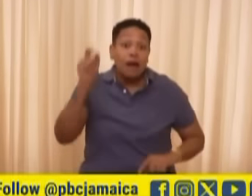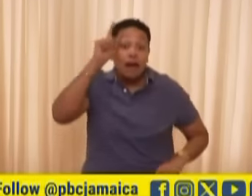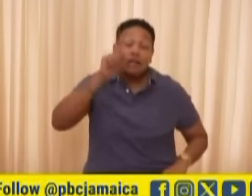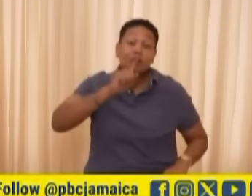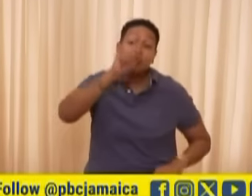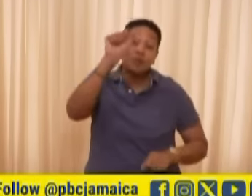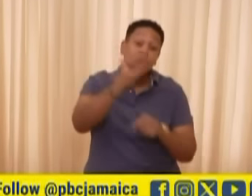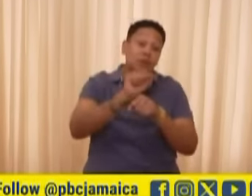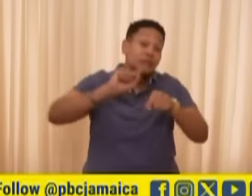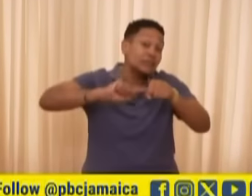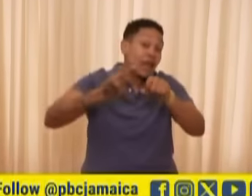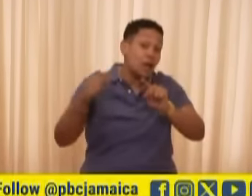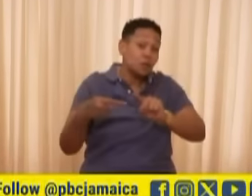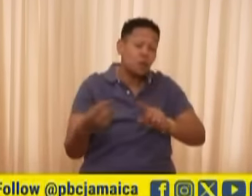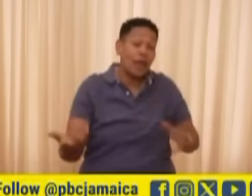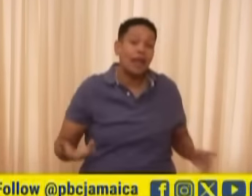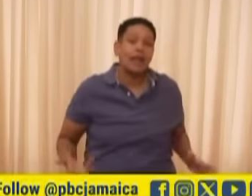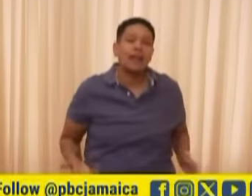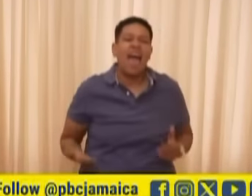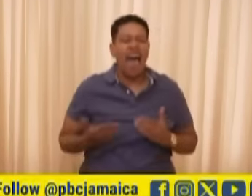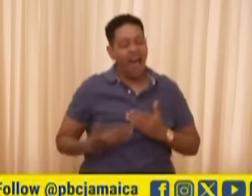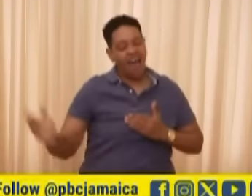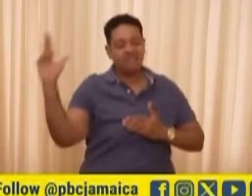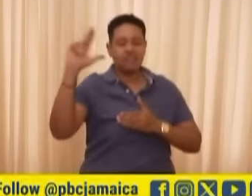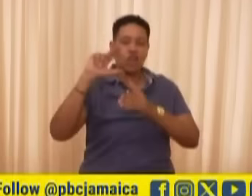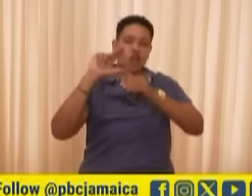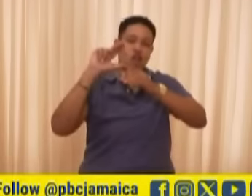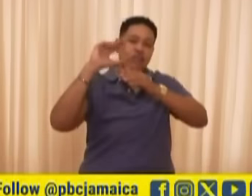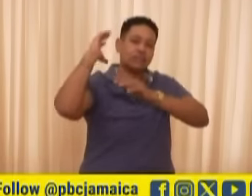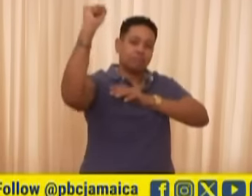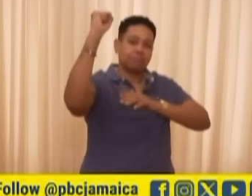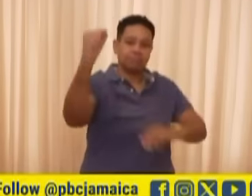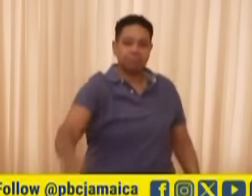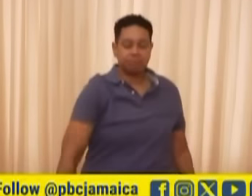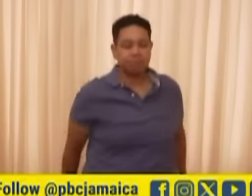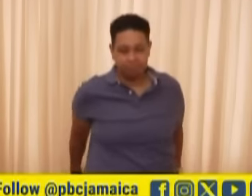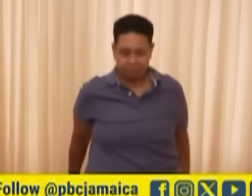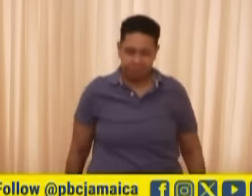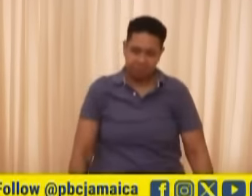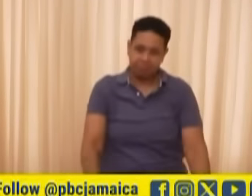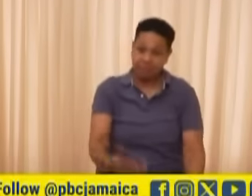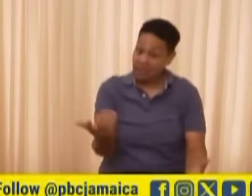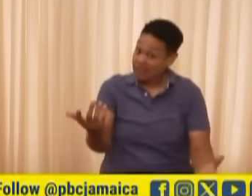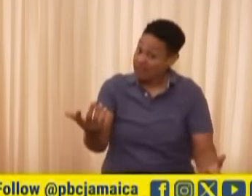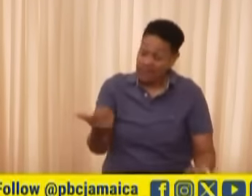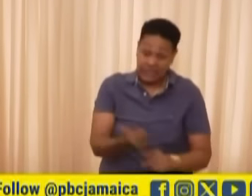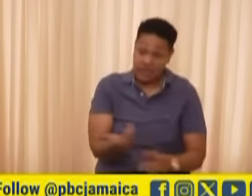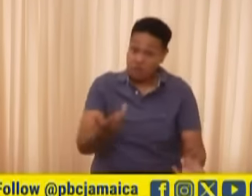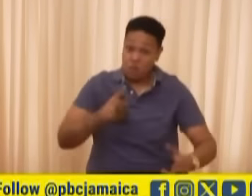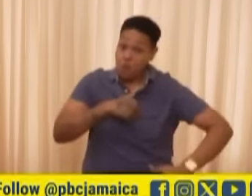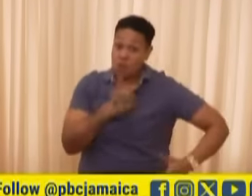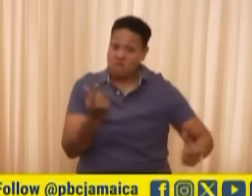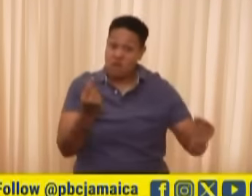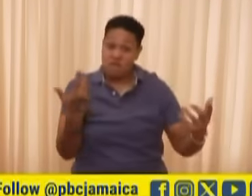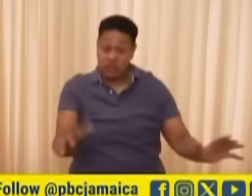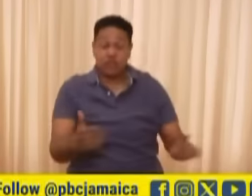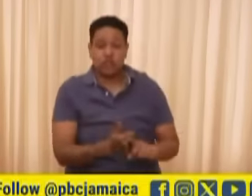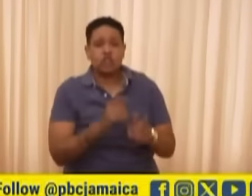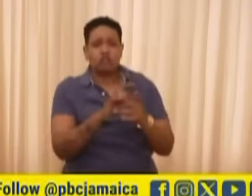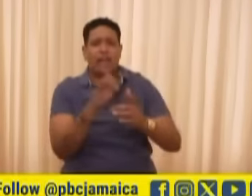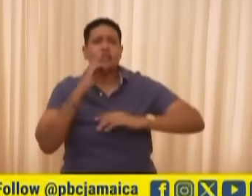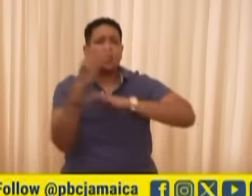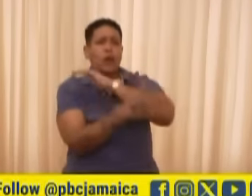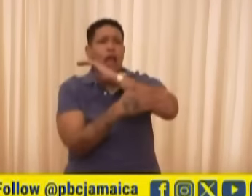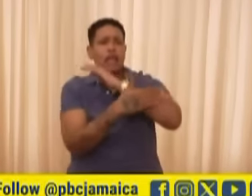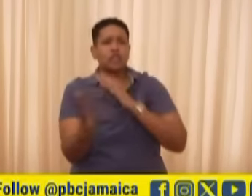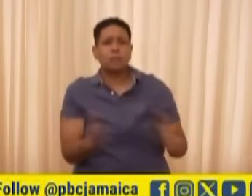starts the hour after the impact. And what we have done in terms of